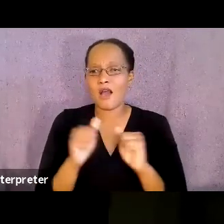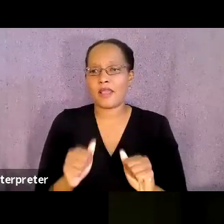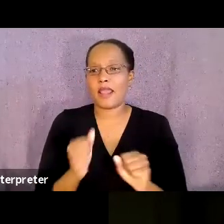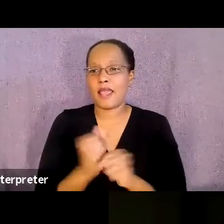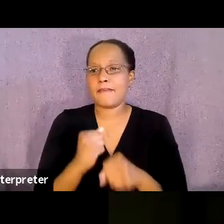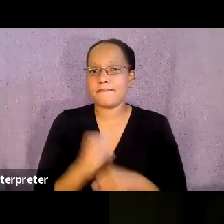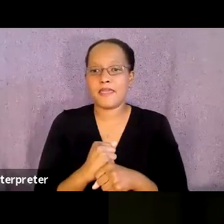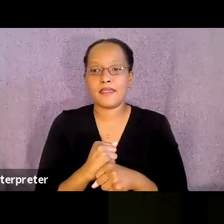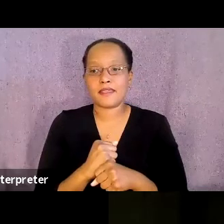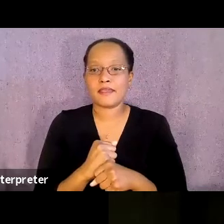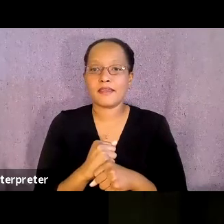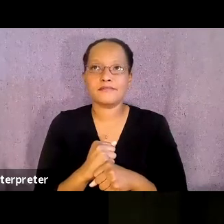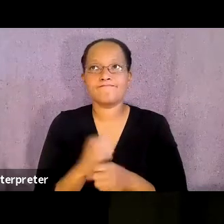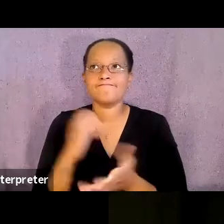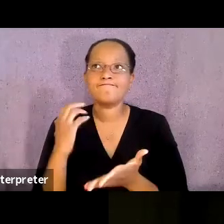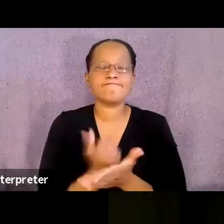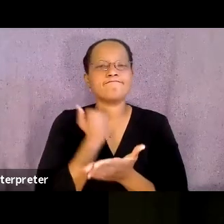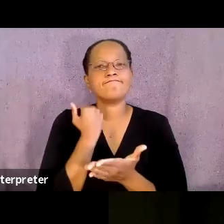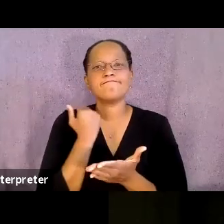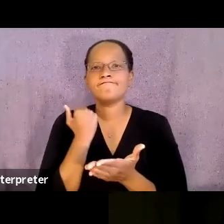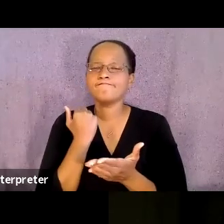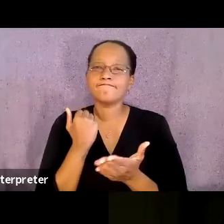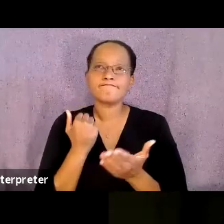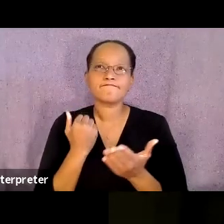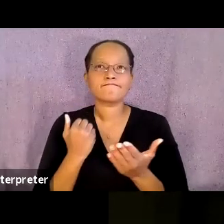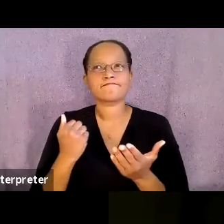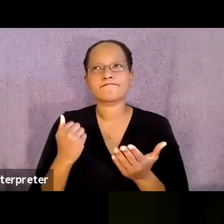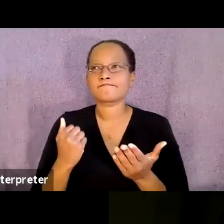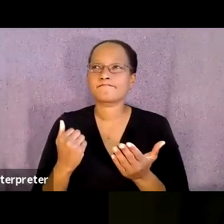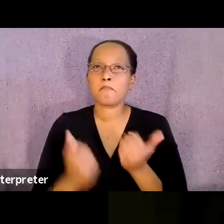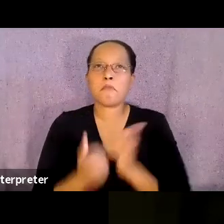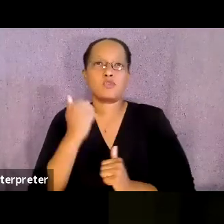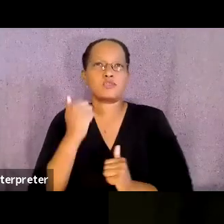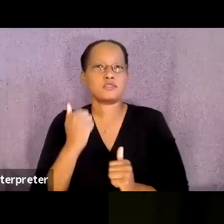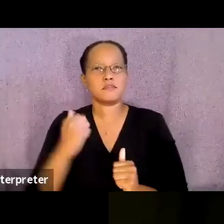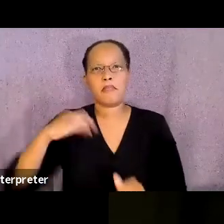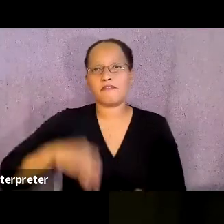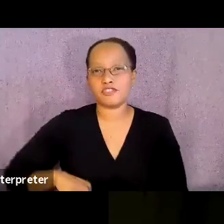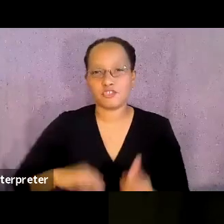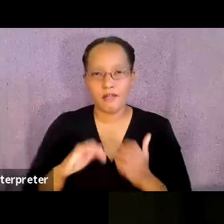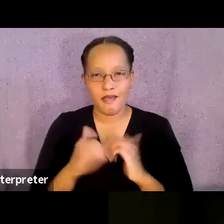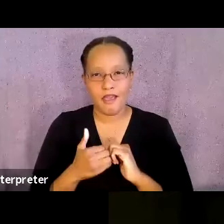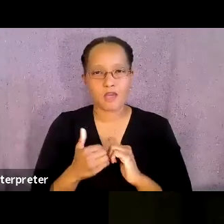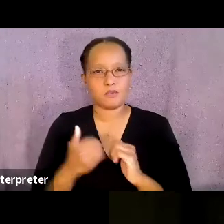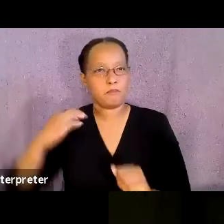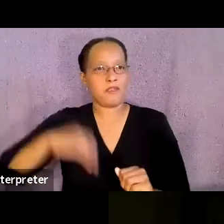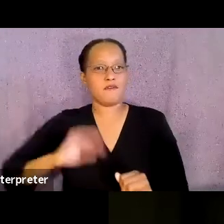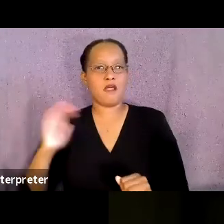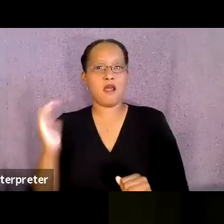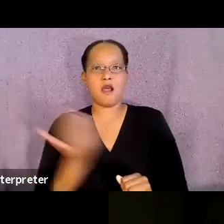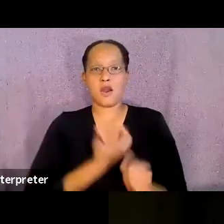How do I leverage this? You know, how do I make the most out of this for us, for our community?